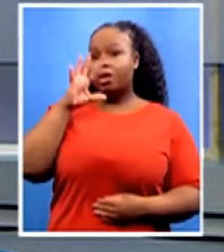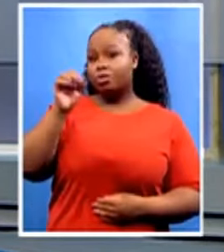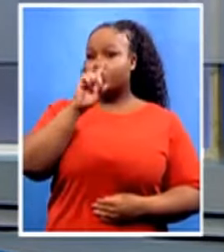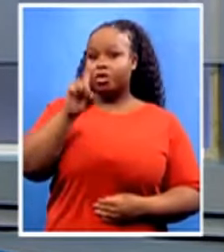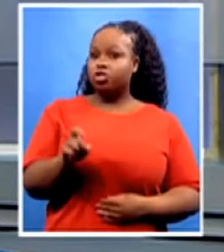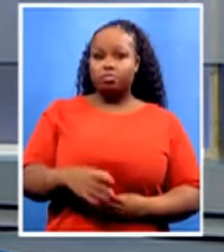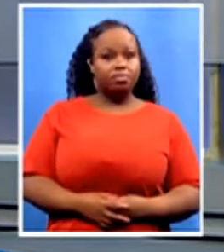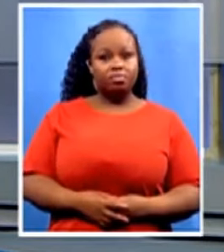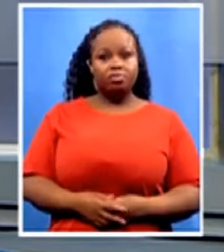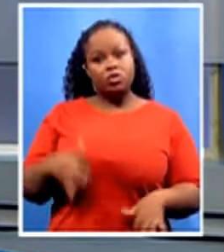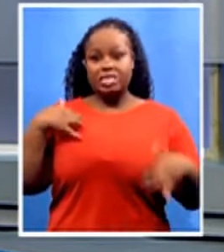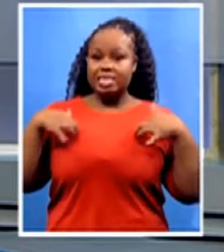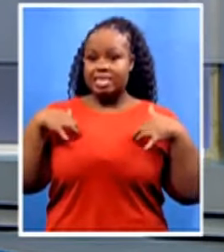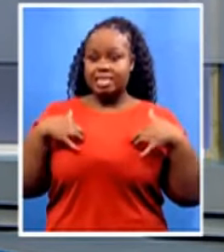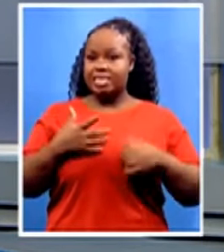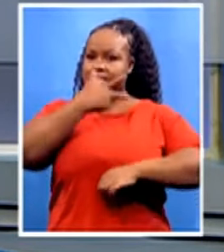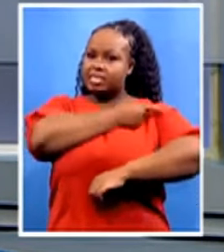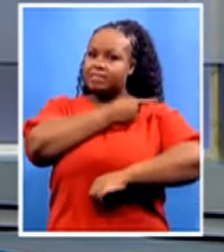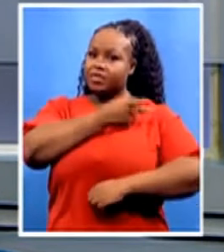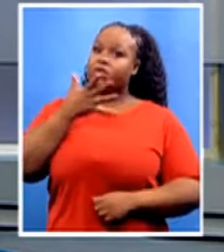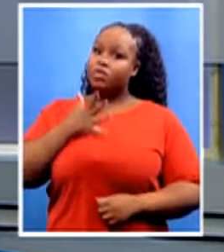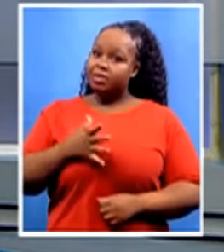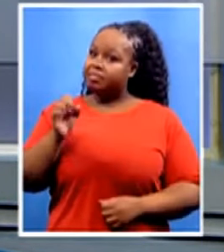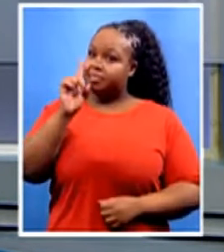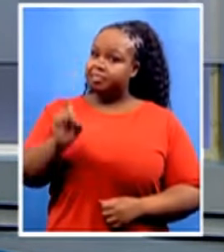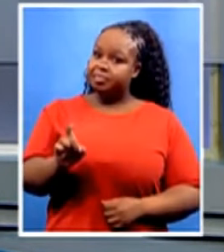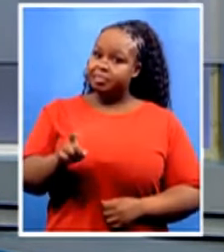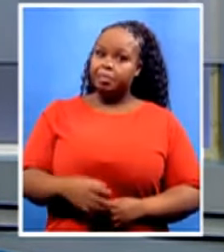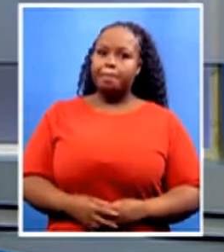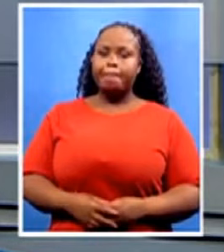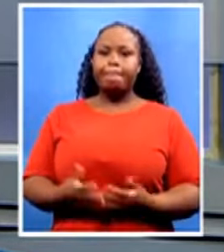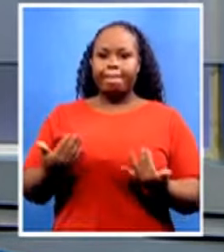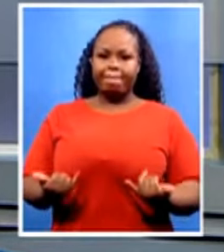get vaccinated? And as we unpack the story